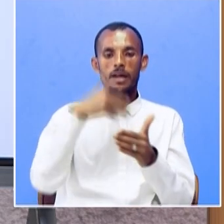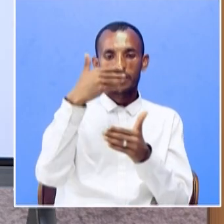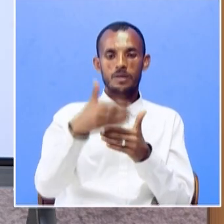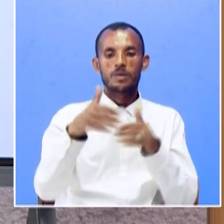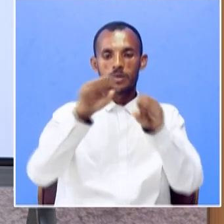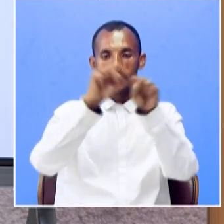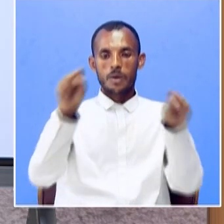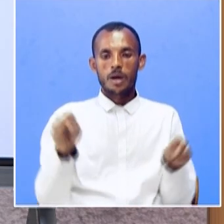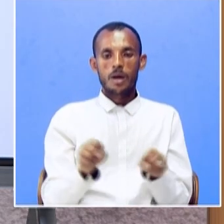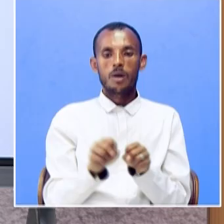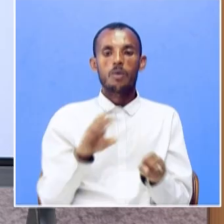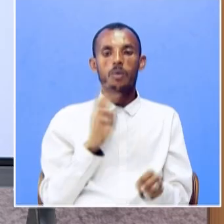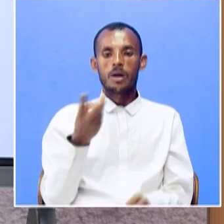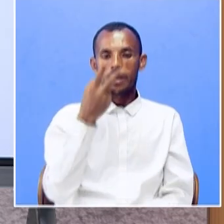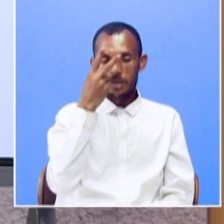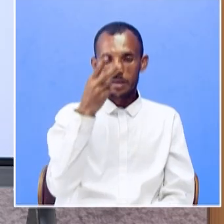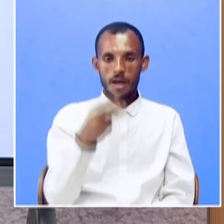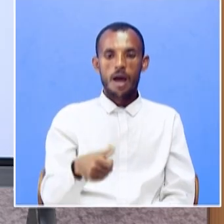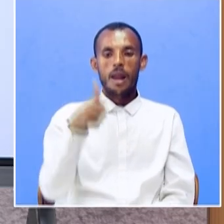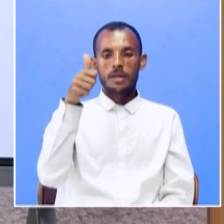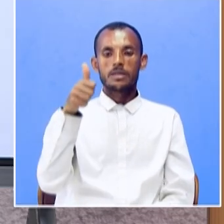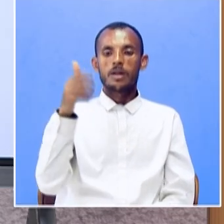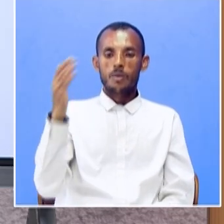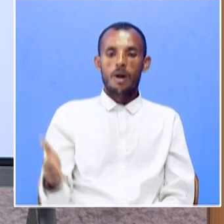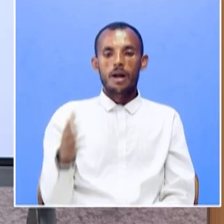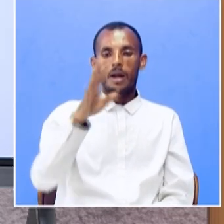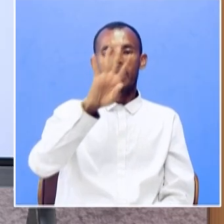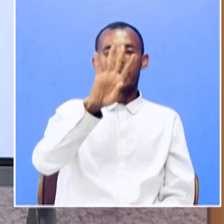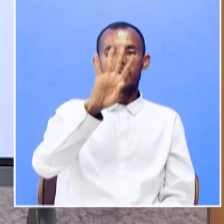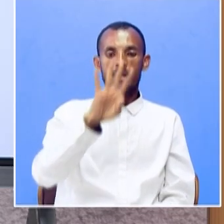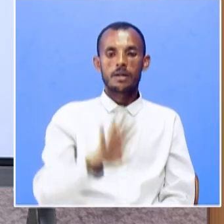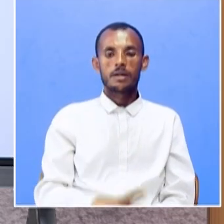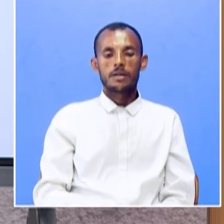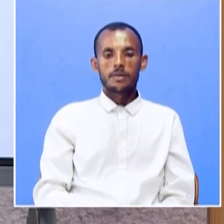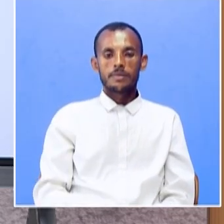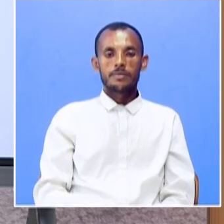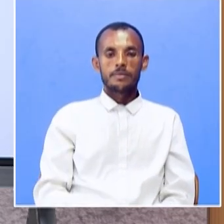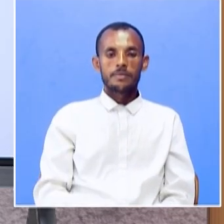we will proceed to another quadrilateral, we call it kite.